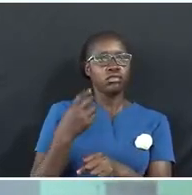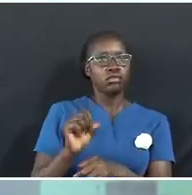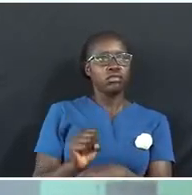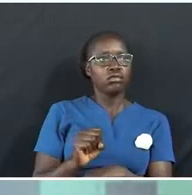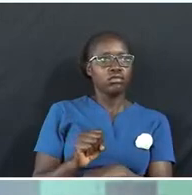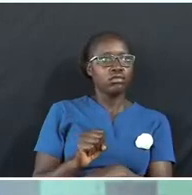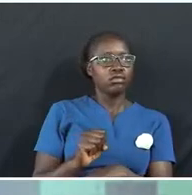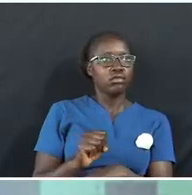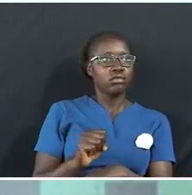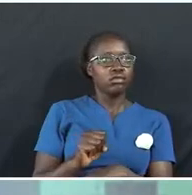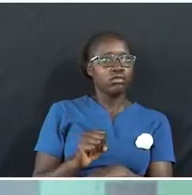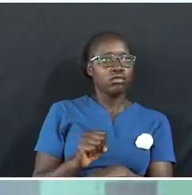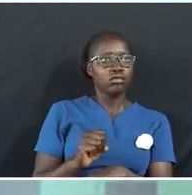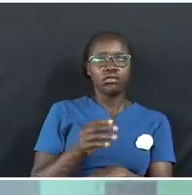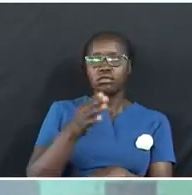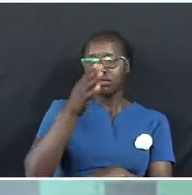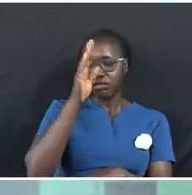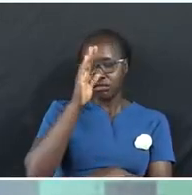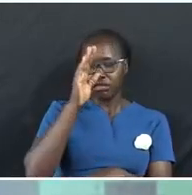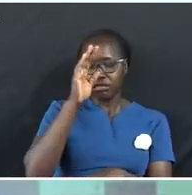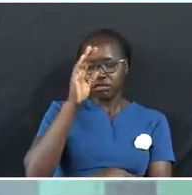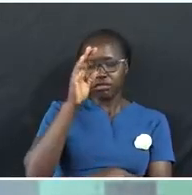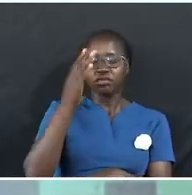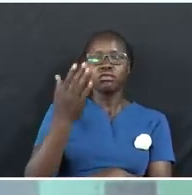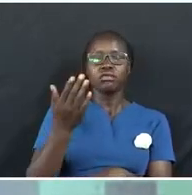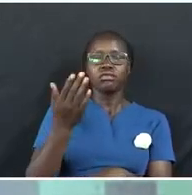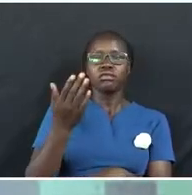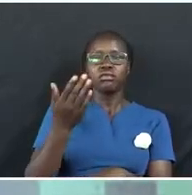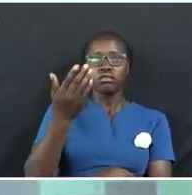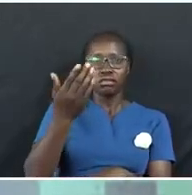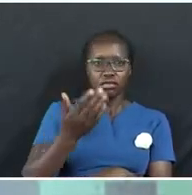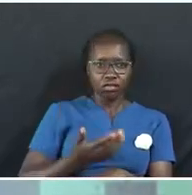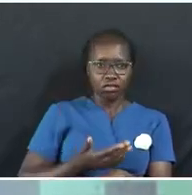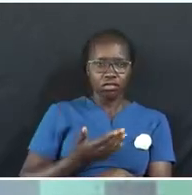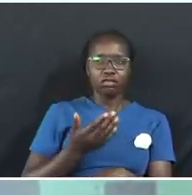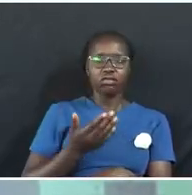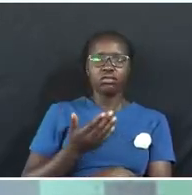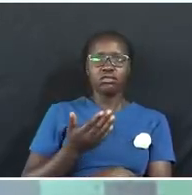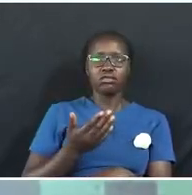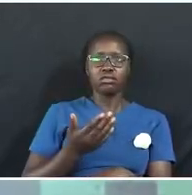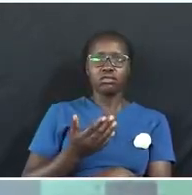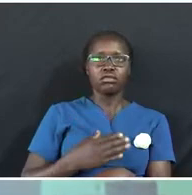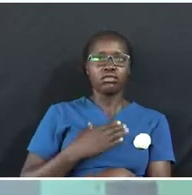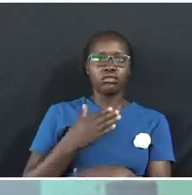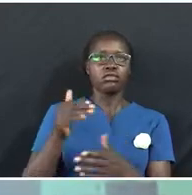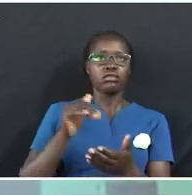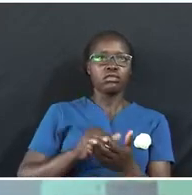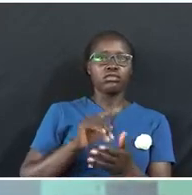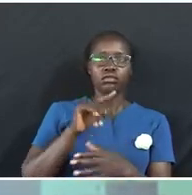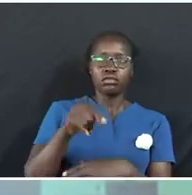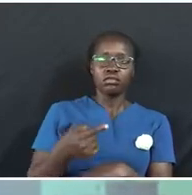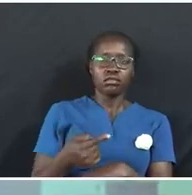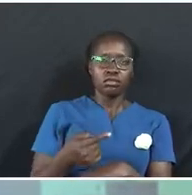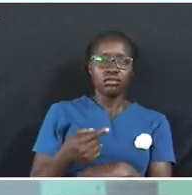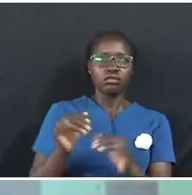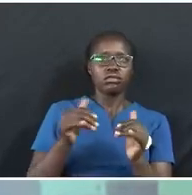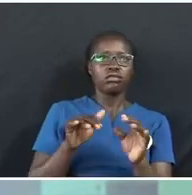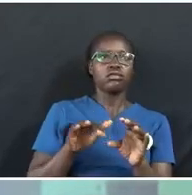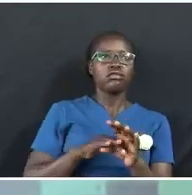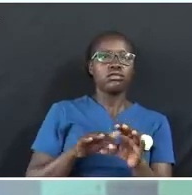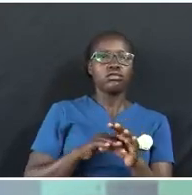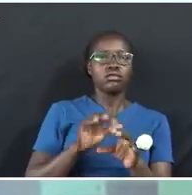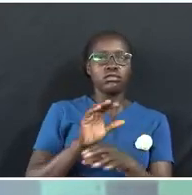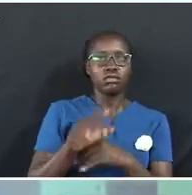2025, God is supposed to give us the grace enough so that we can get 1,000 new church members this